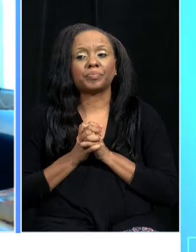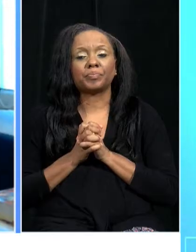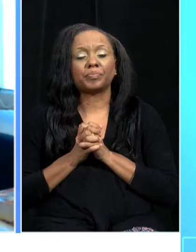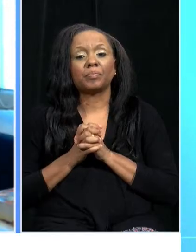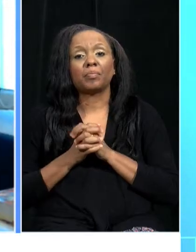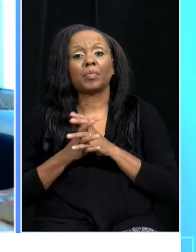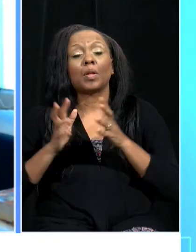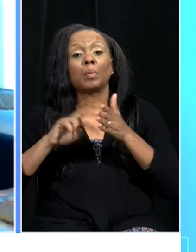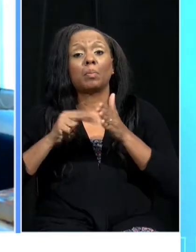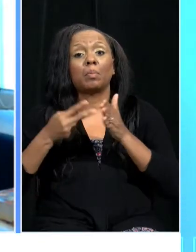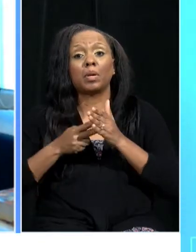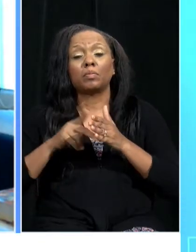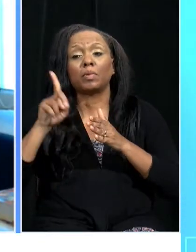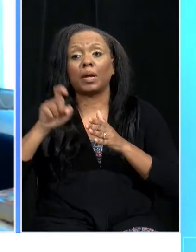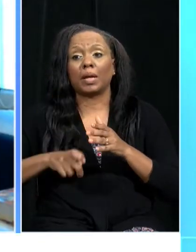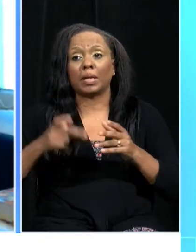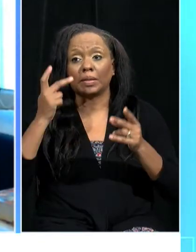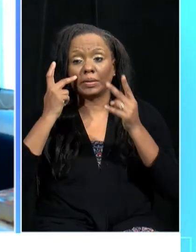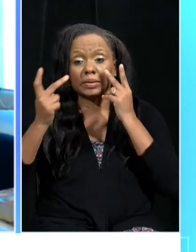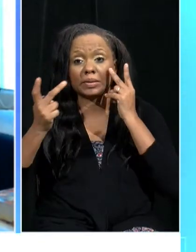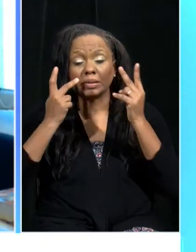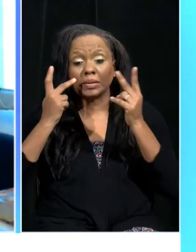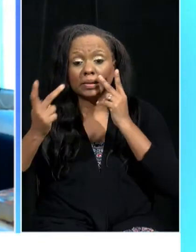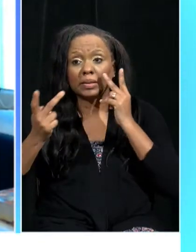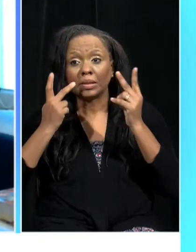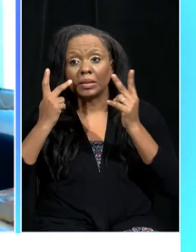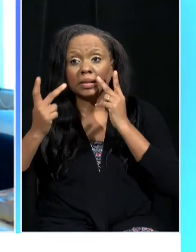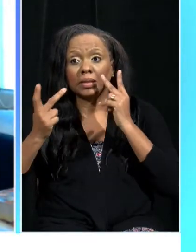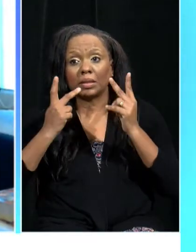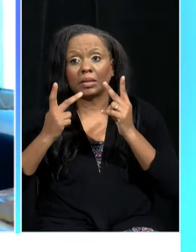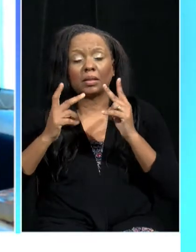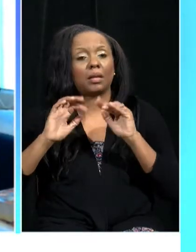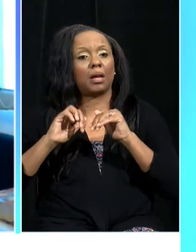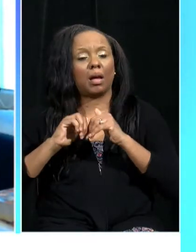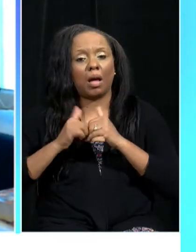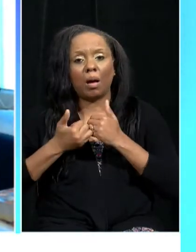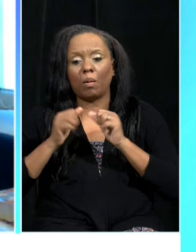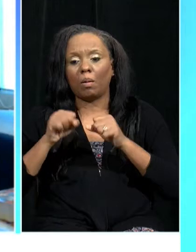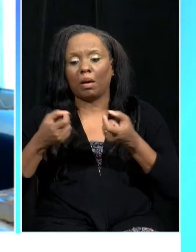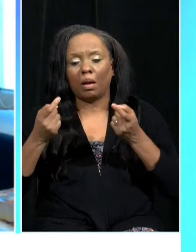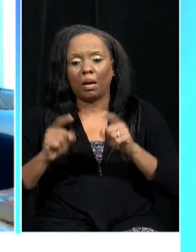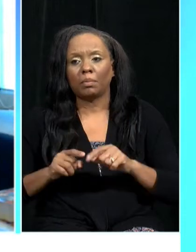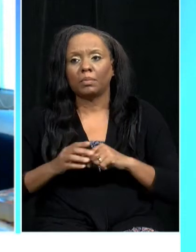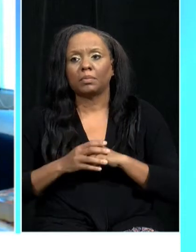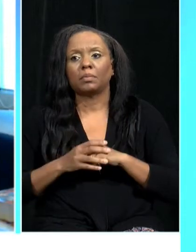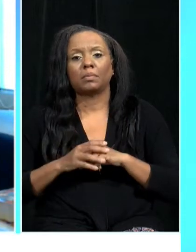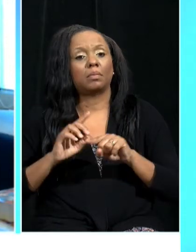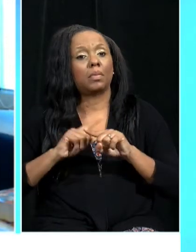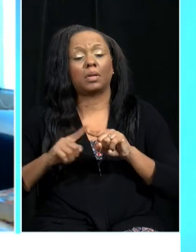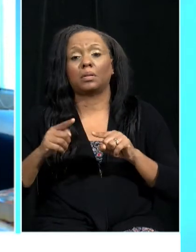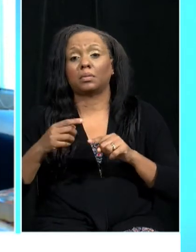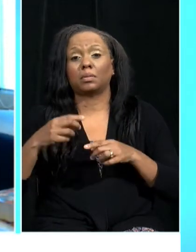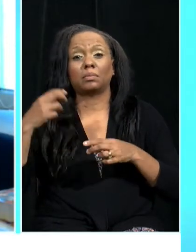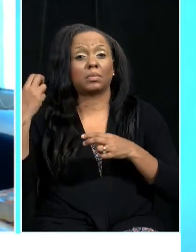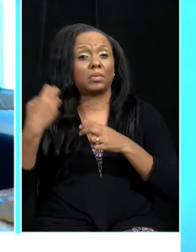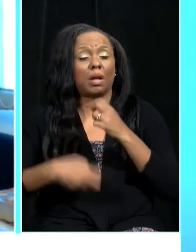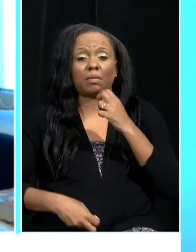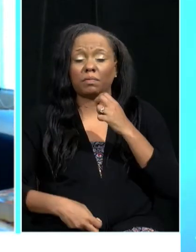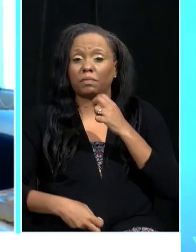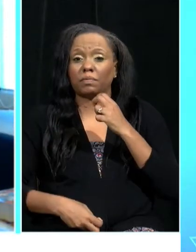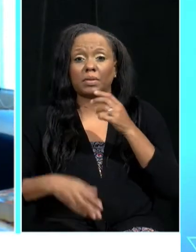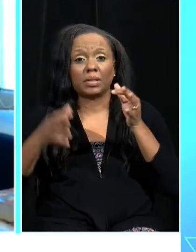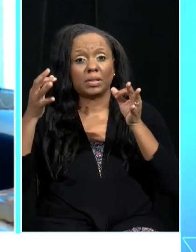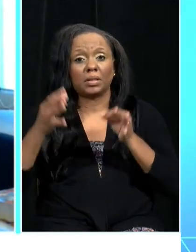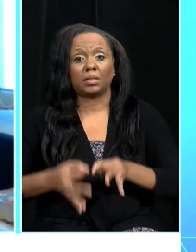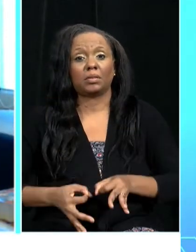fiscal correction that will involve some pain, some adjustment, some tough measures. And we've heard that phrase being